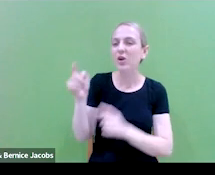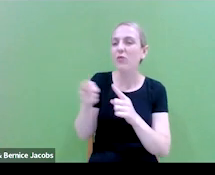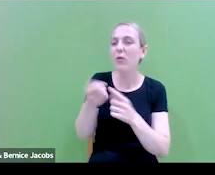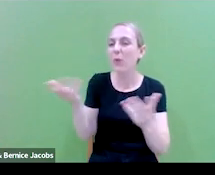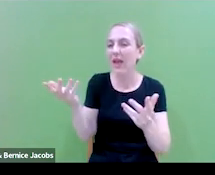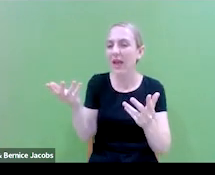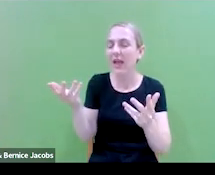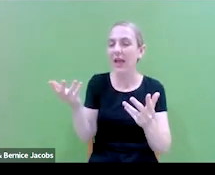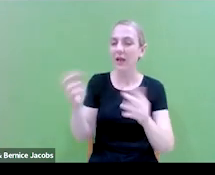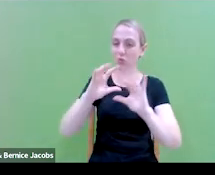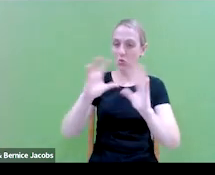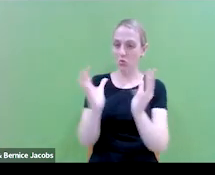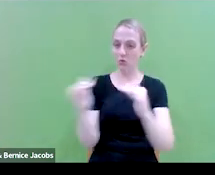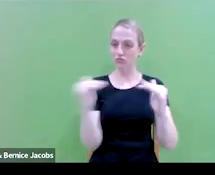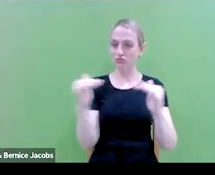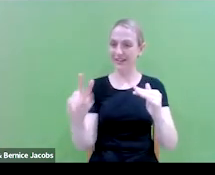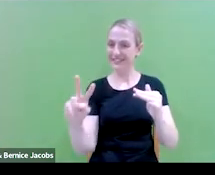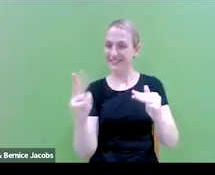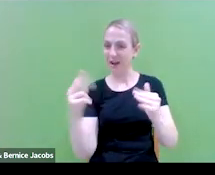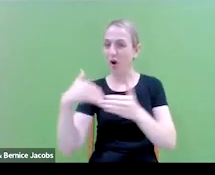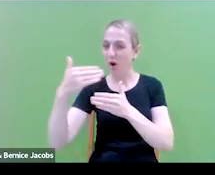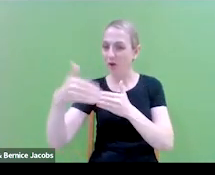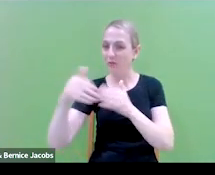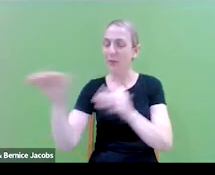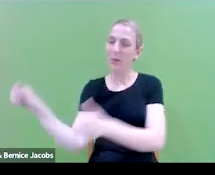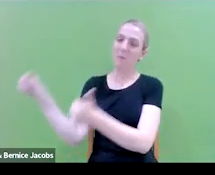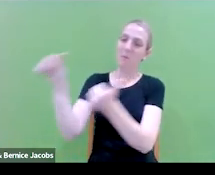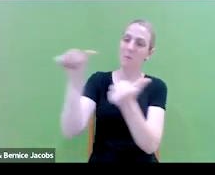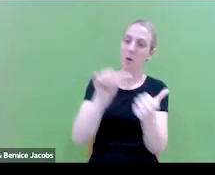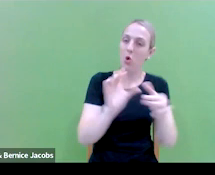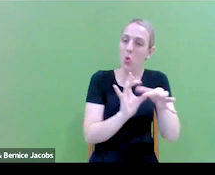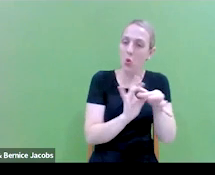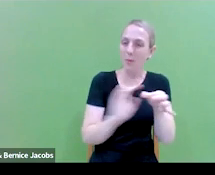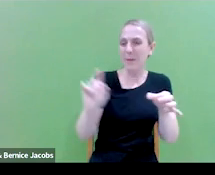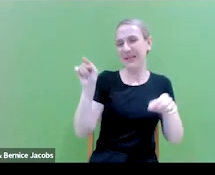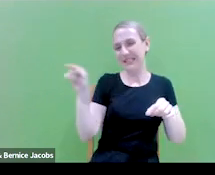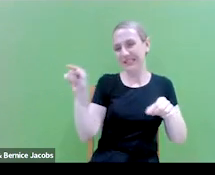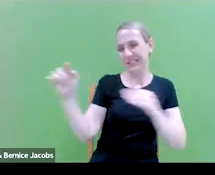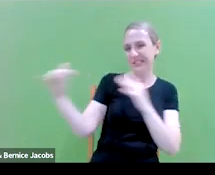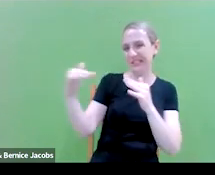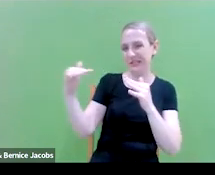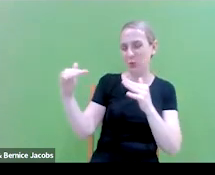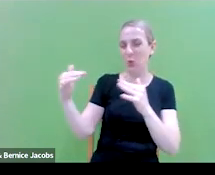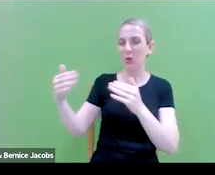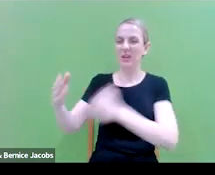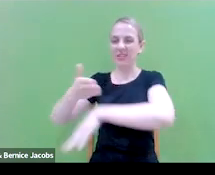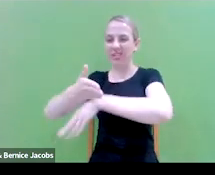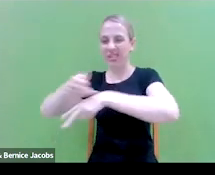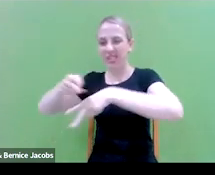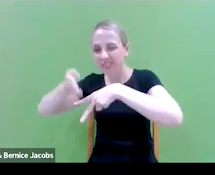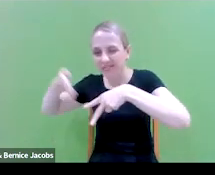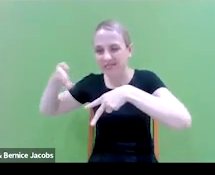Second World War, when a lot of veterans were wanting to go home after being injured in the war and serving